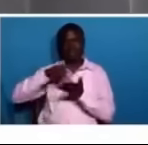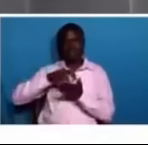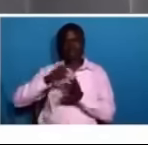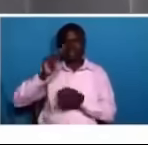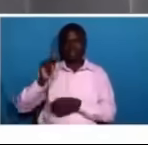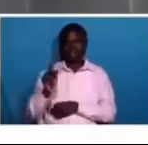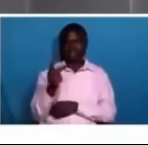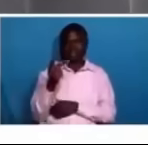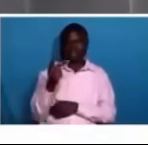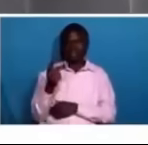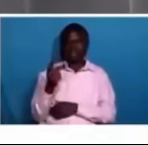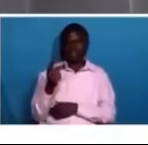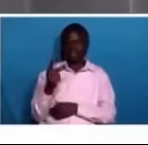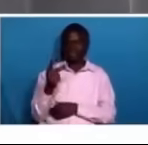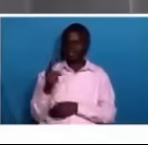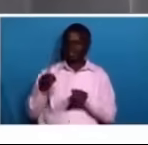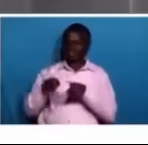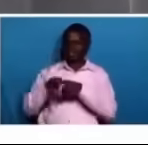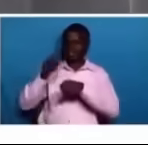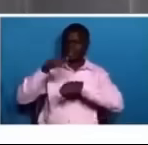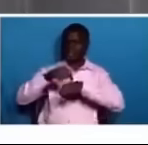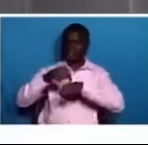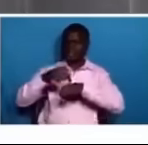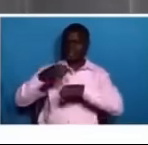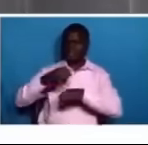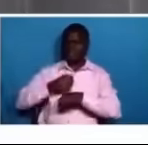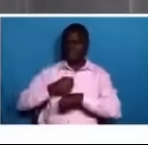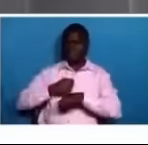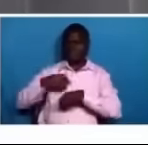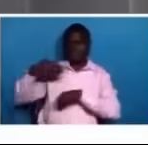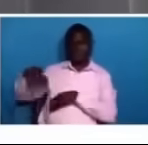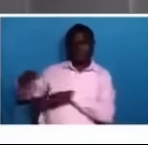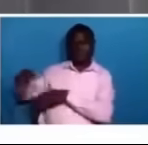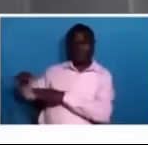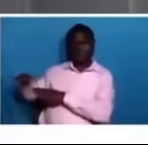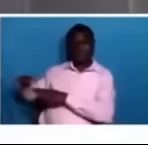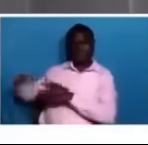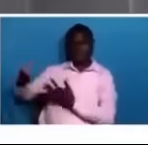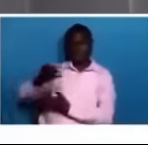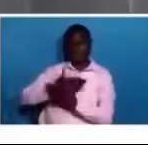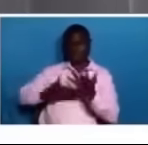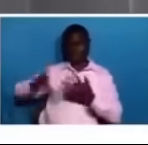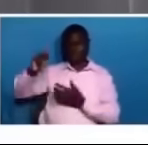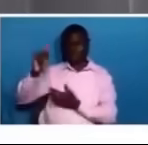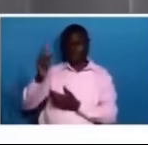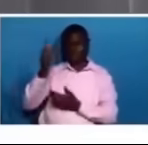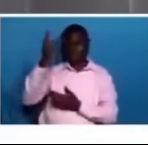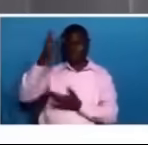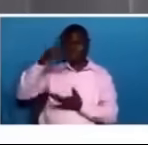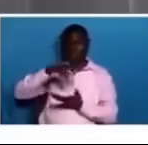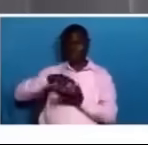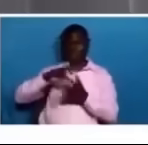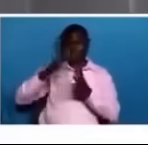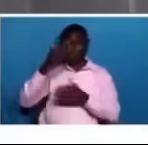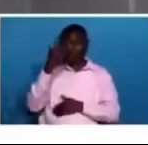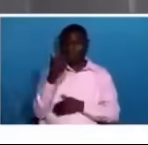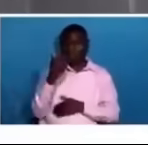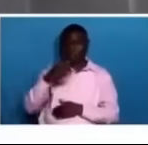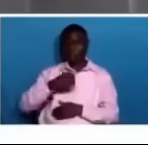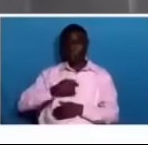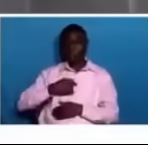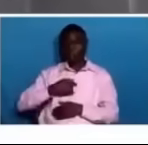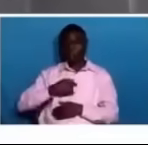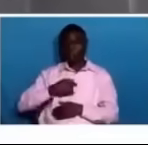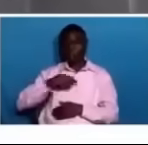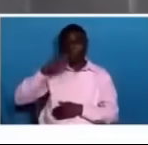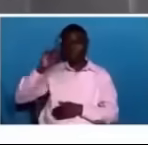while I am away, I engage with Kenyan situation because I am Kenyan. And you